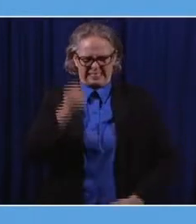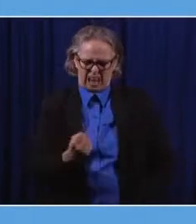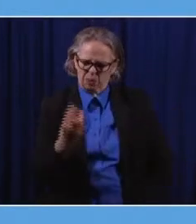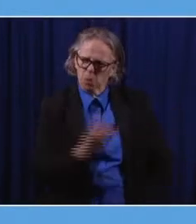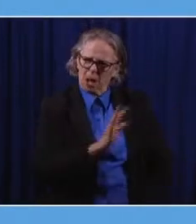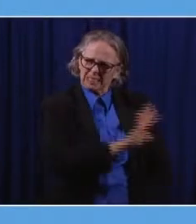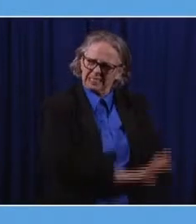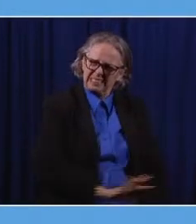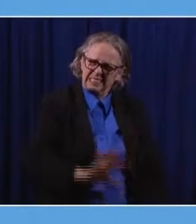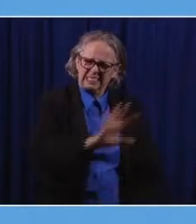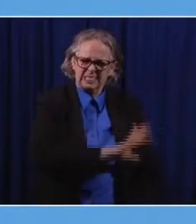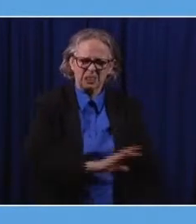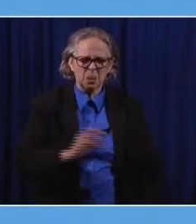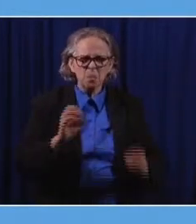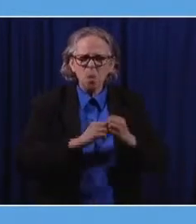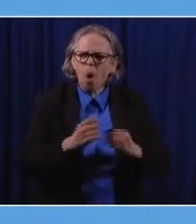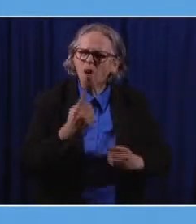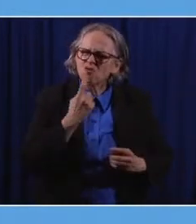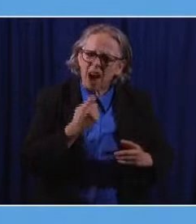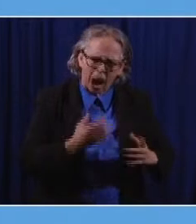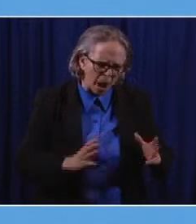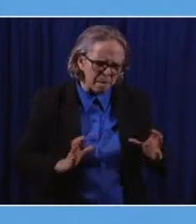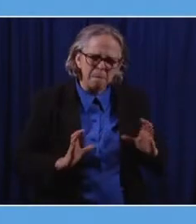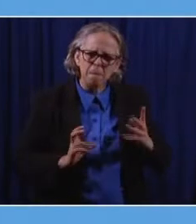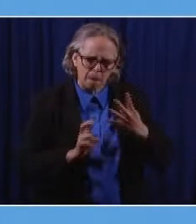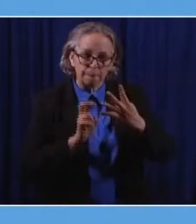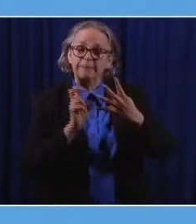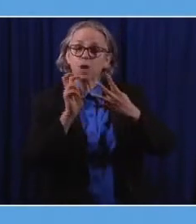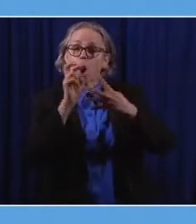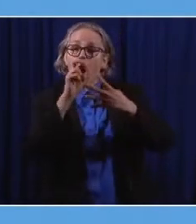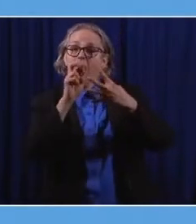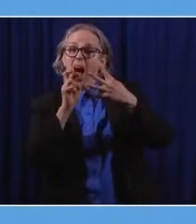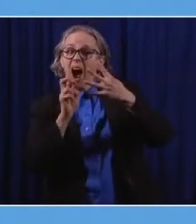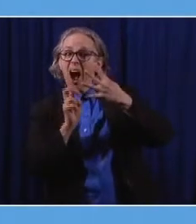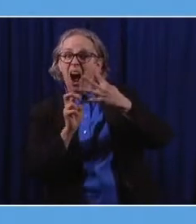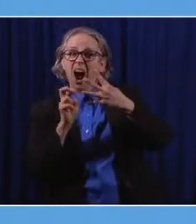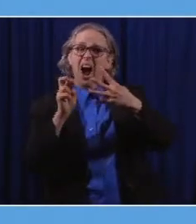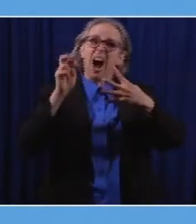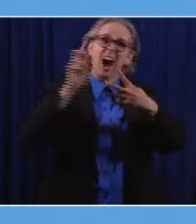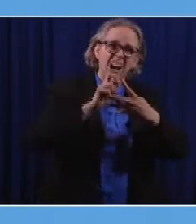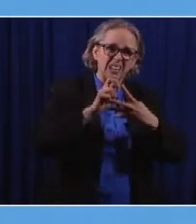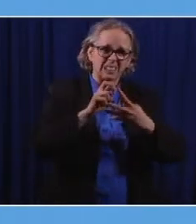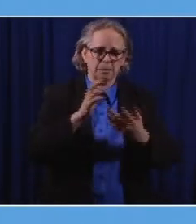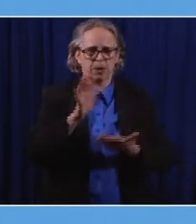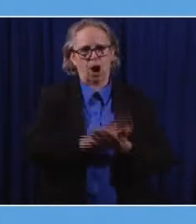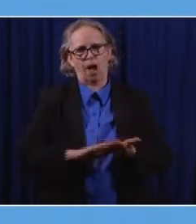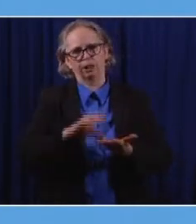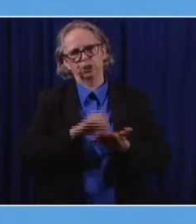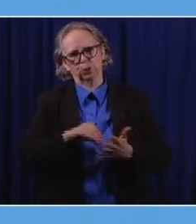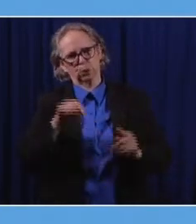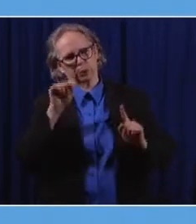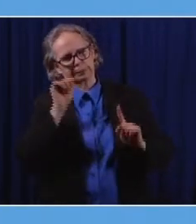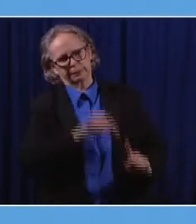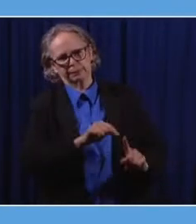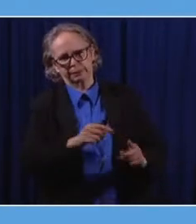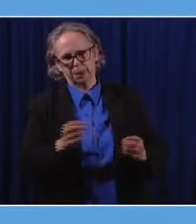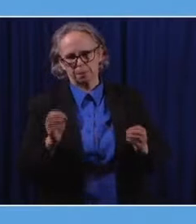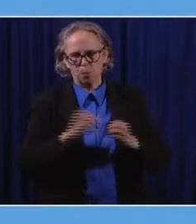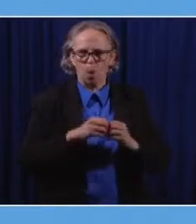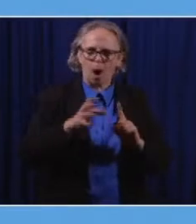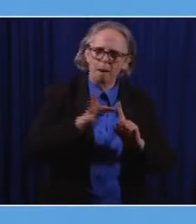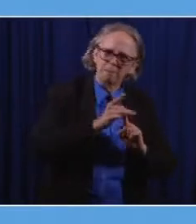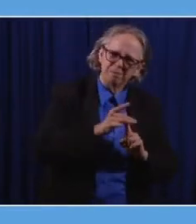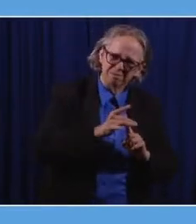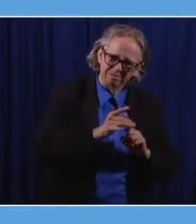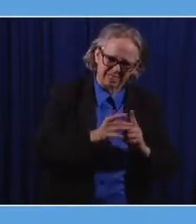back to red. We saw an increase in cases among college students in late August and September. Thankfully, these